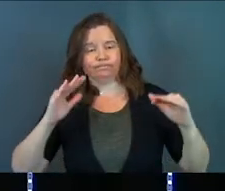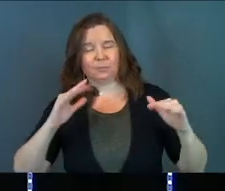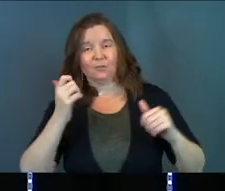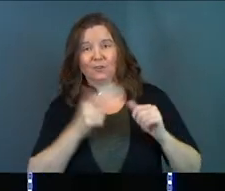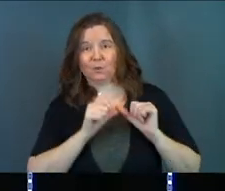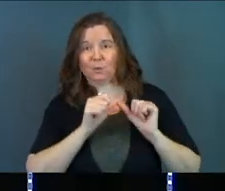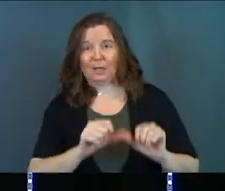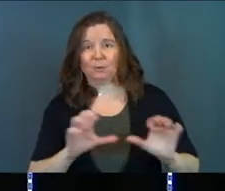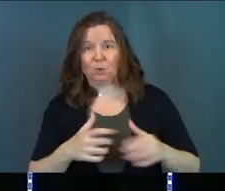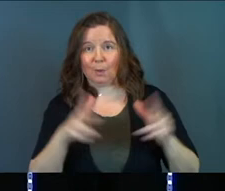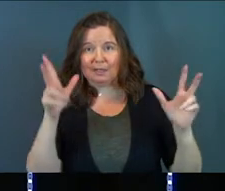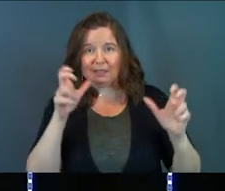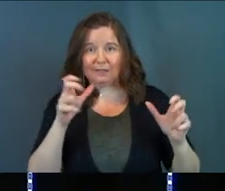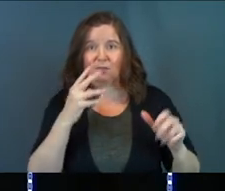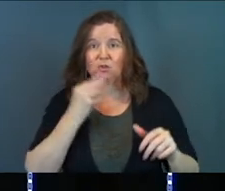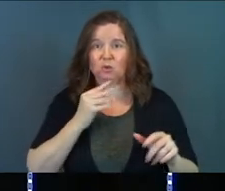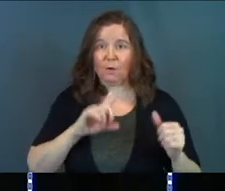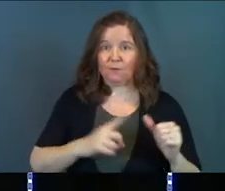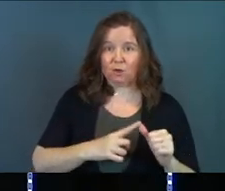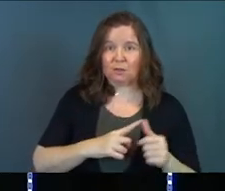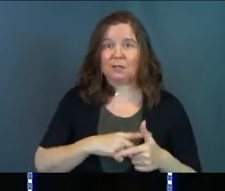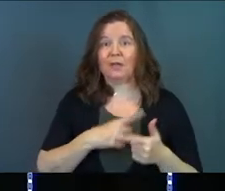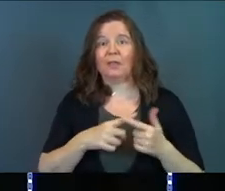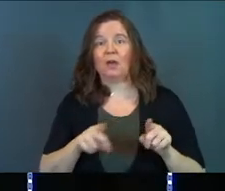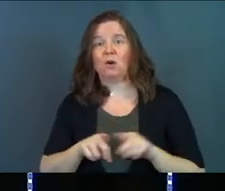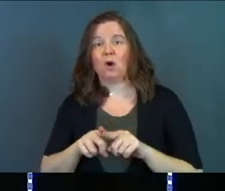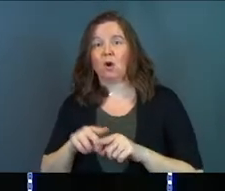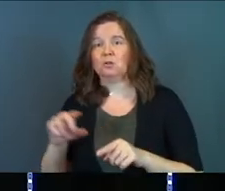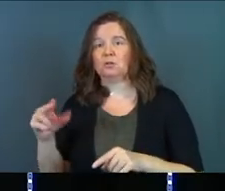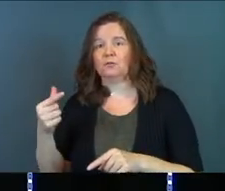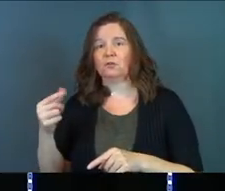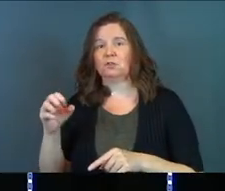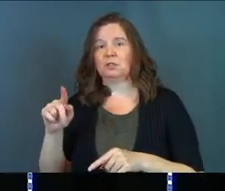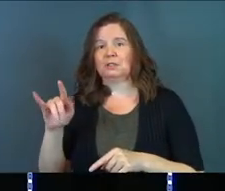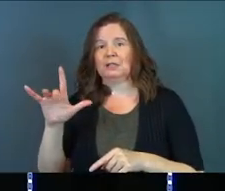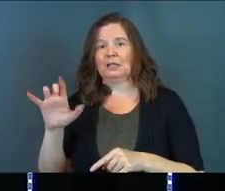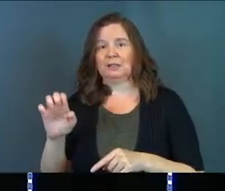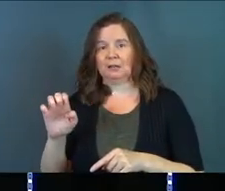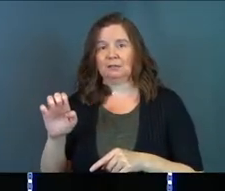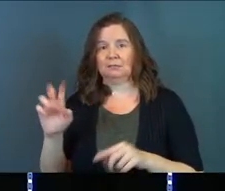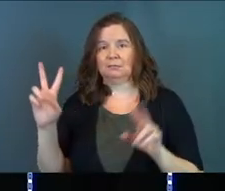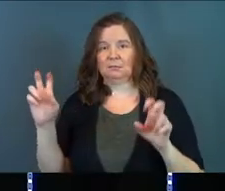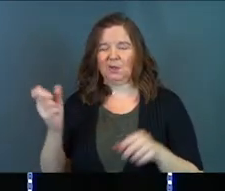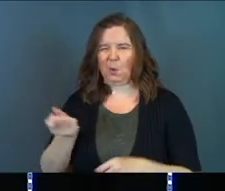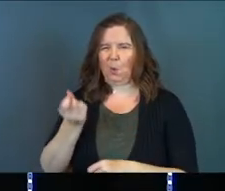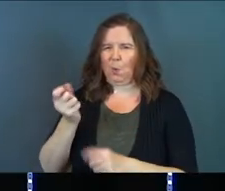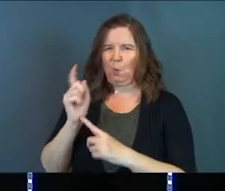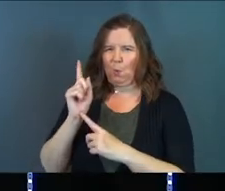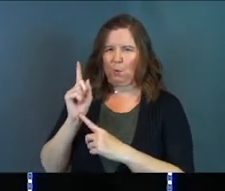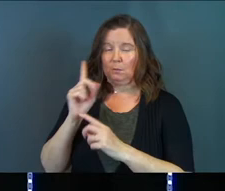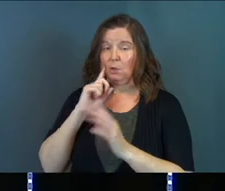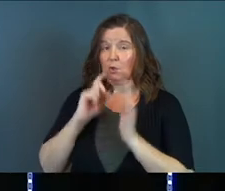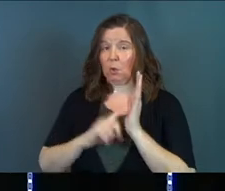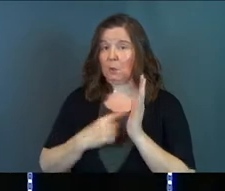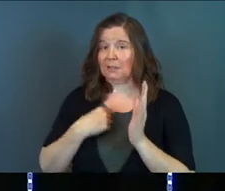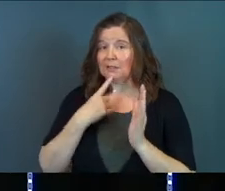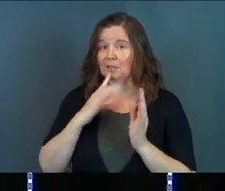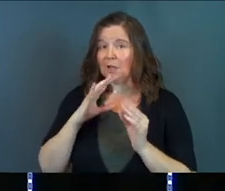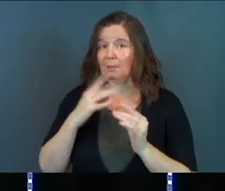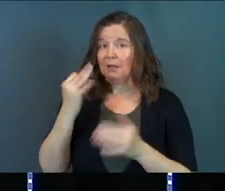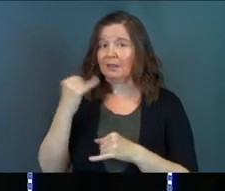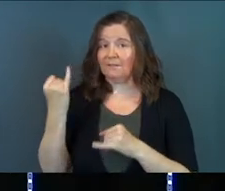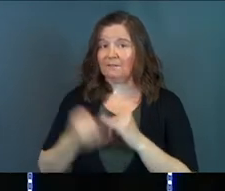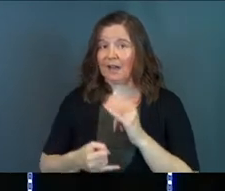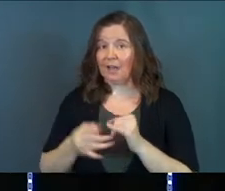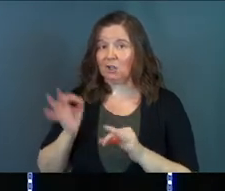is evil, for the Jew first and also for the Gentile. If we can hold right there for a quick second. Notice what it says. It's talking about